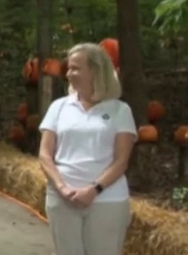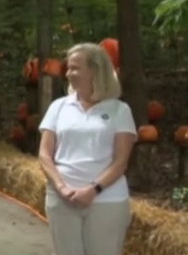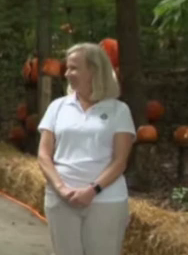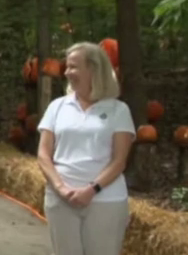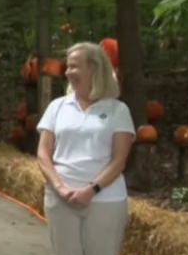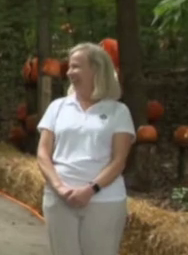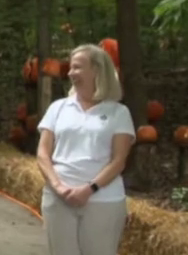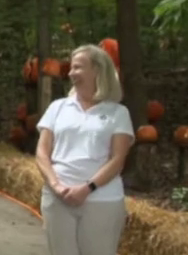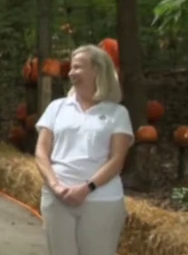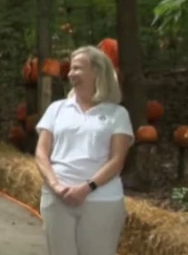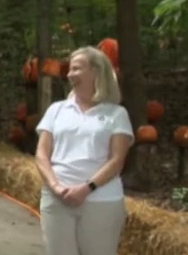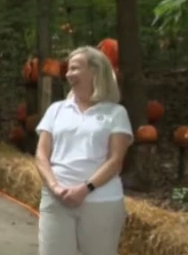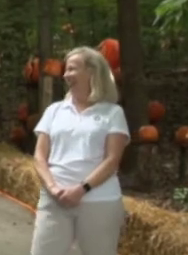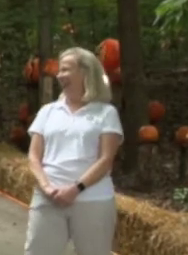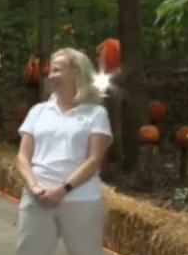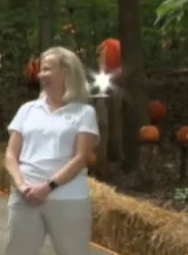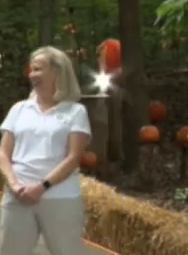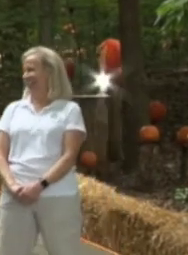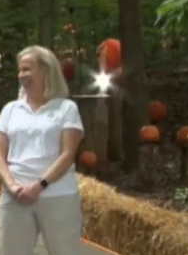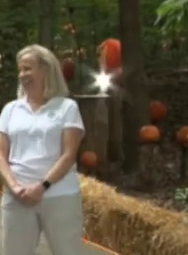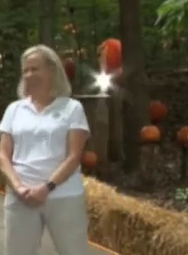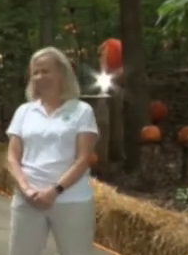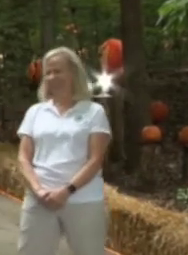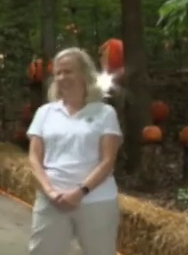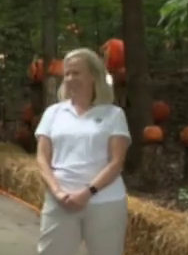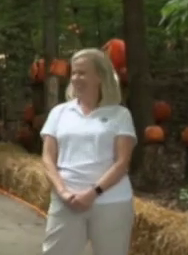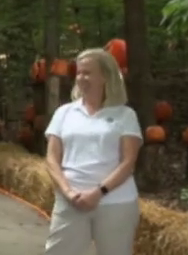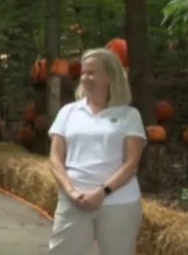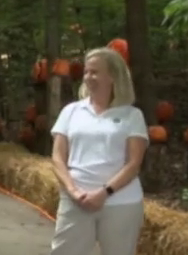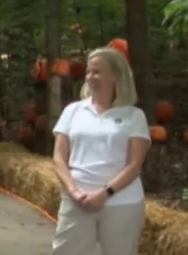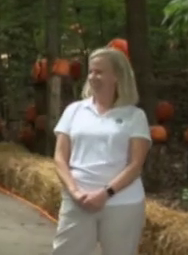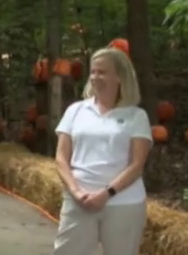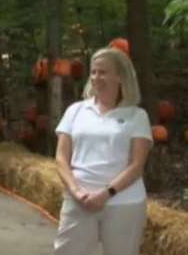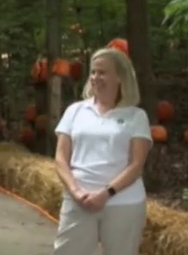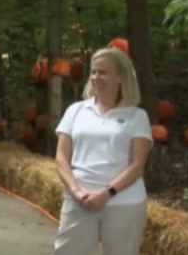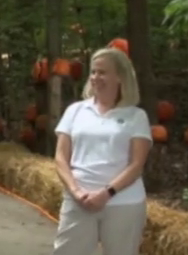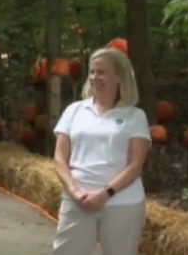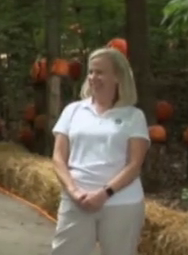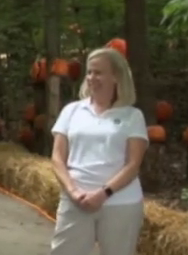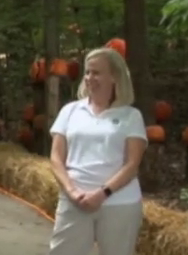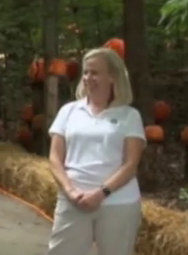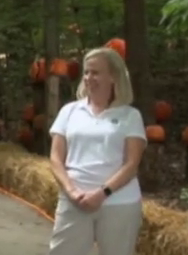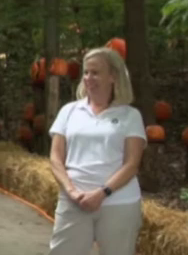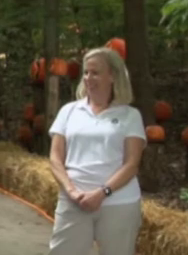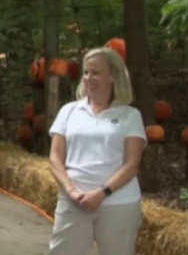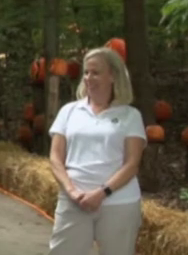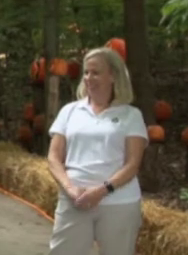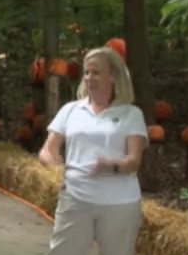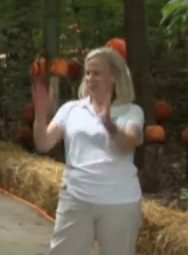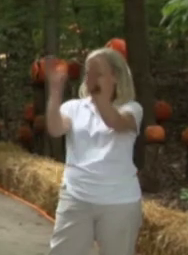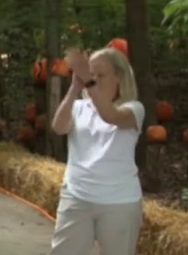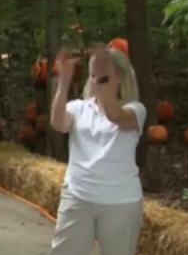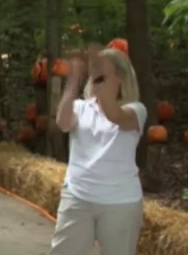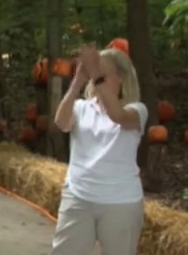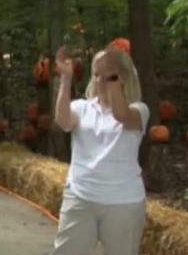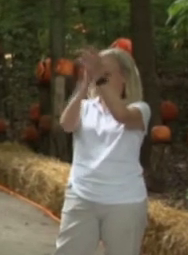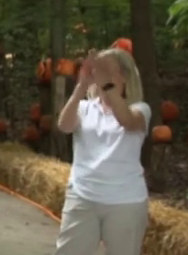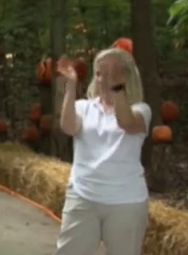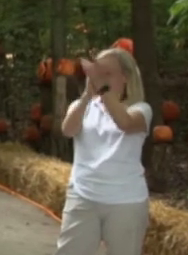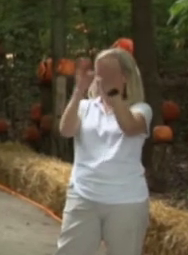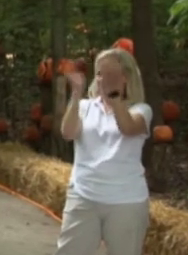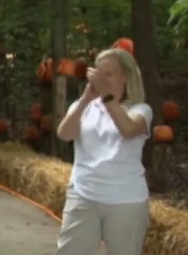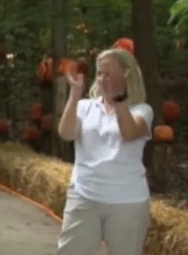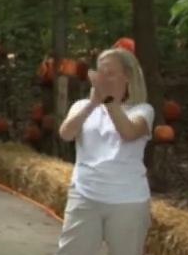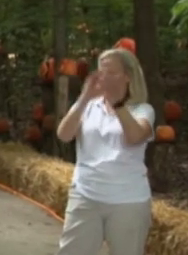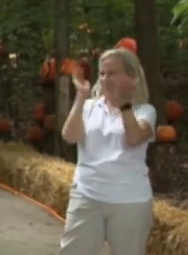playful nature. So, Marty, we're going to celebrate you at your retirement party, but I just want to say thank you so much for everything that you've done. You are an